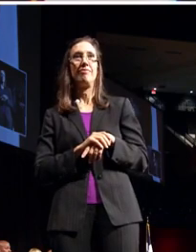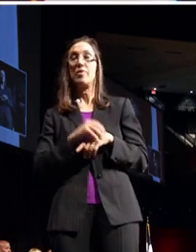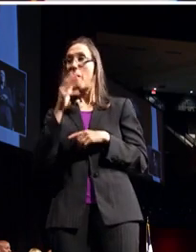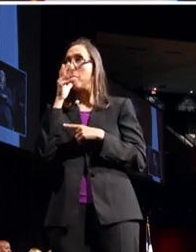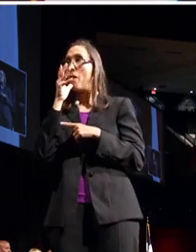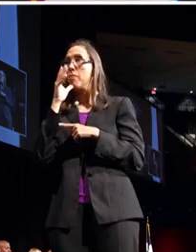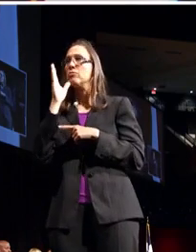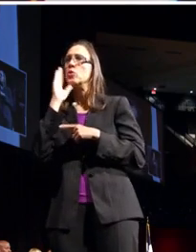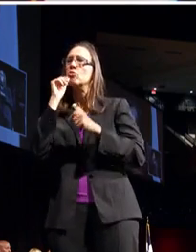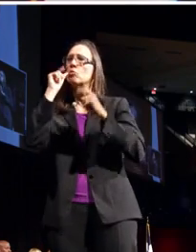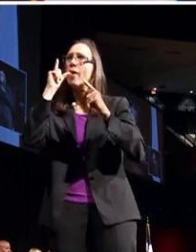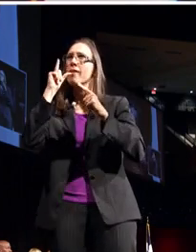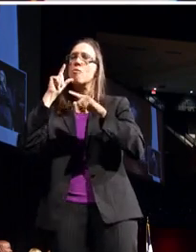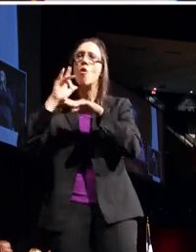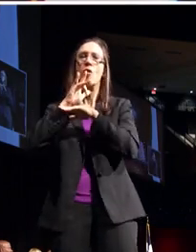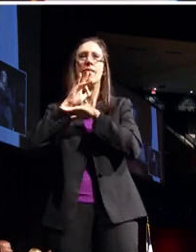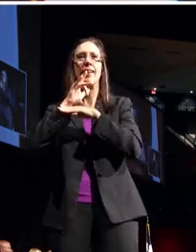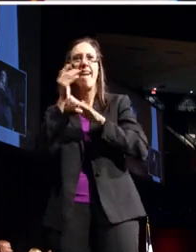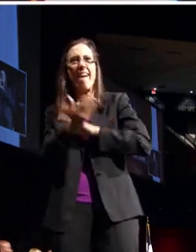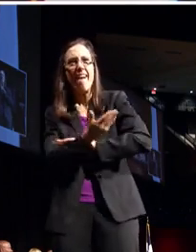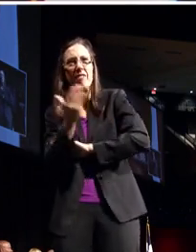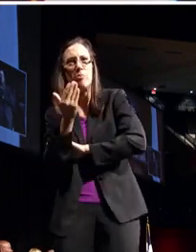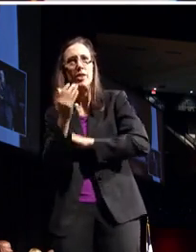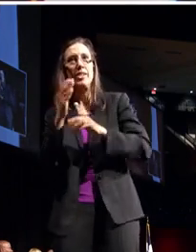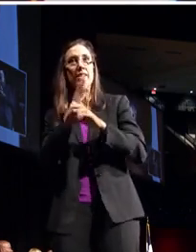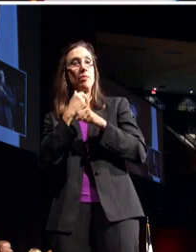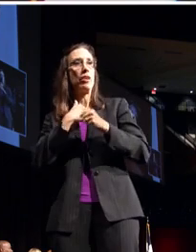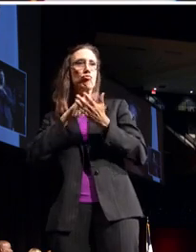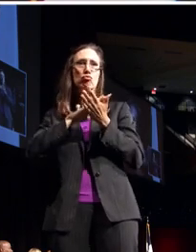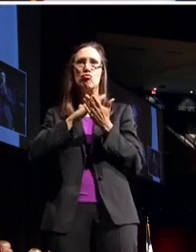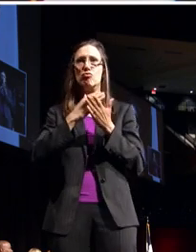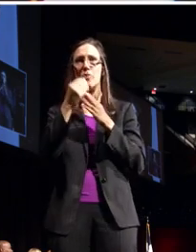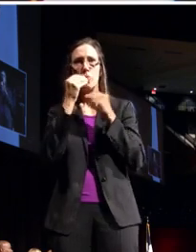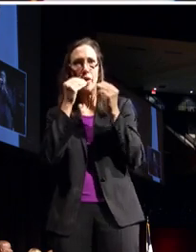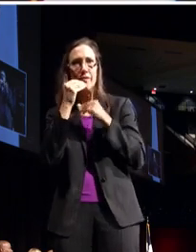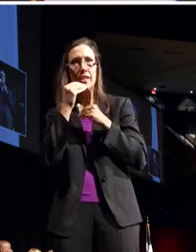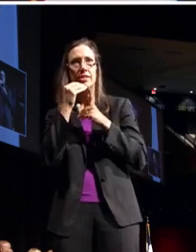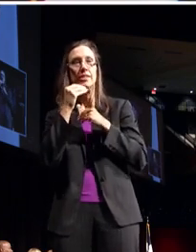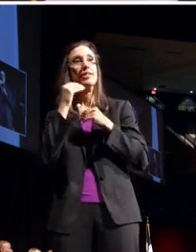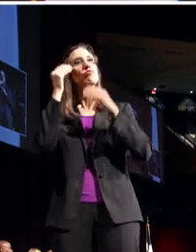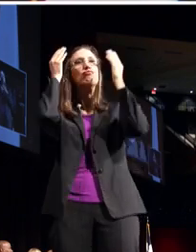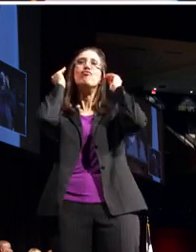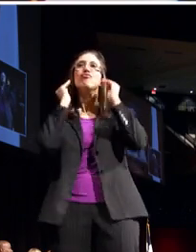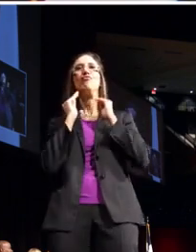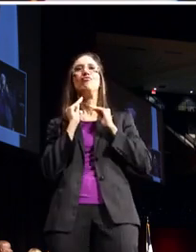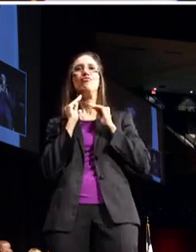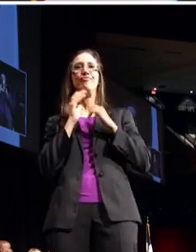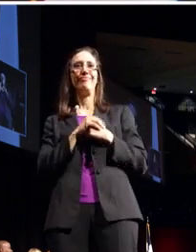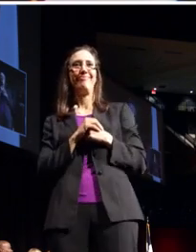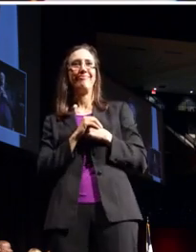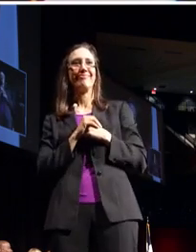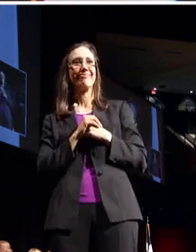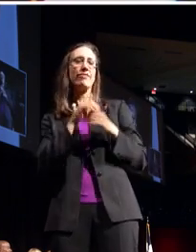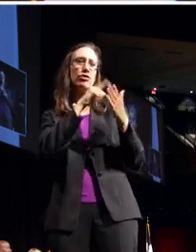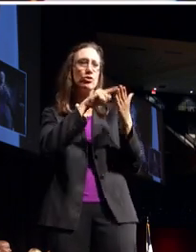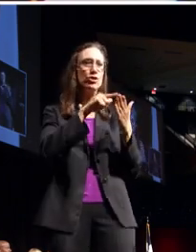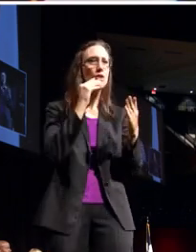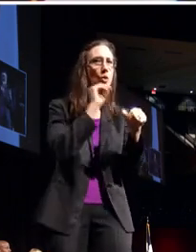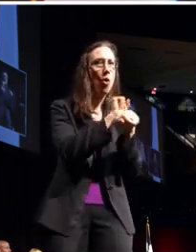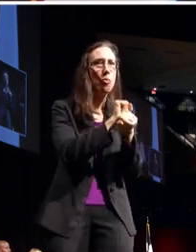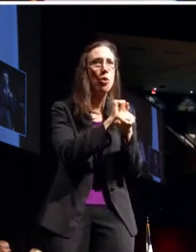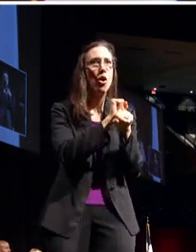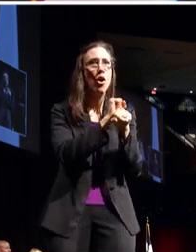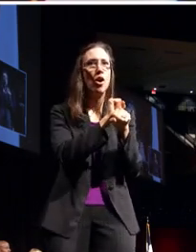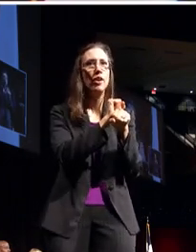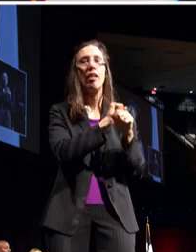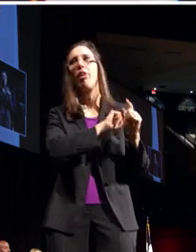Mom who would wake up early every morning to make us breakfast, do our hair, check our homework,